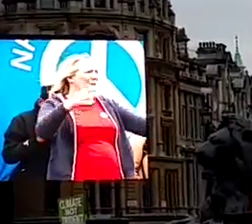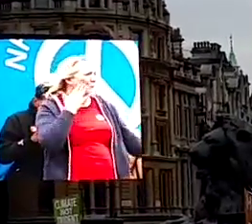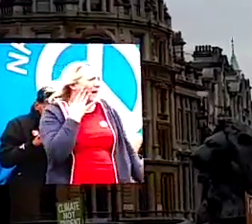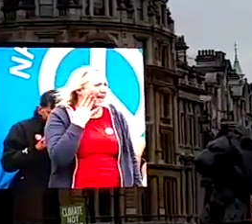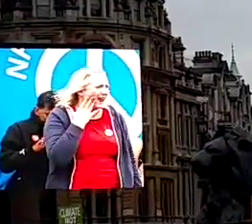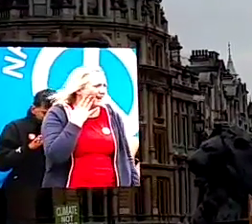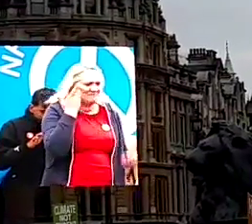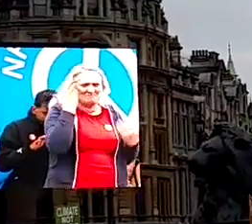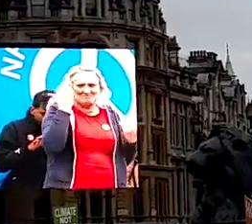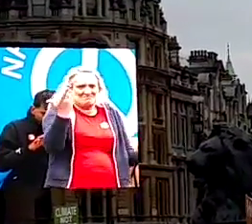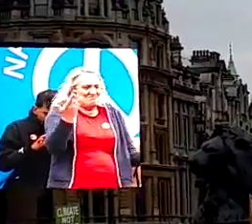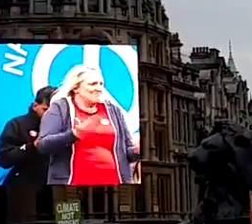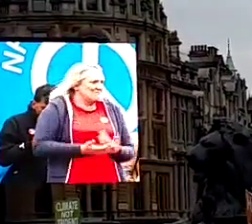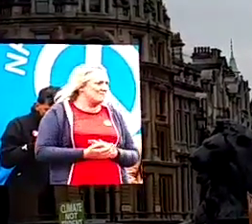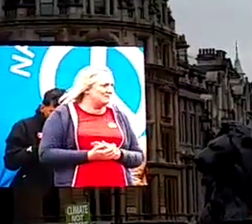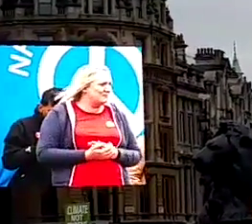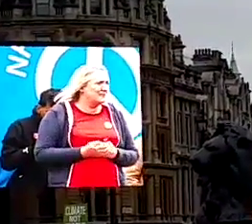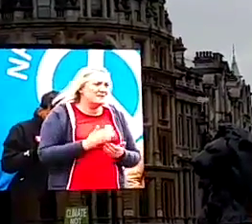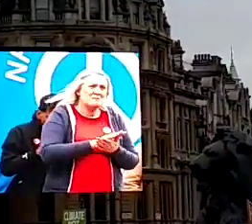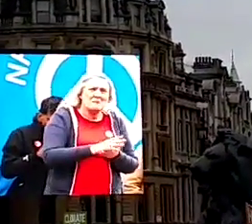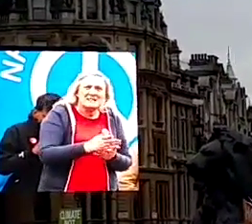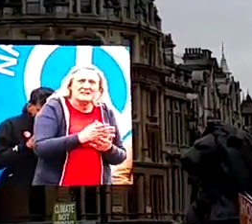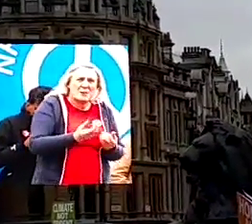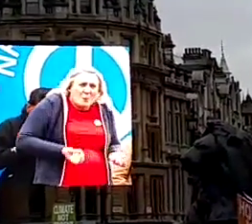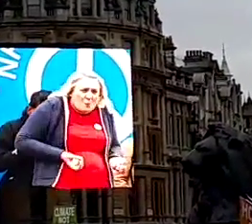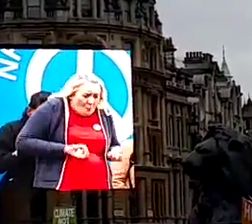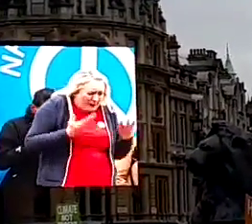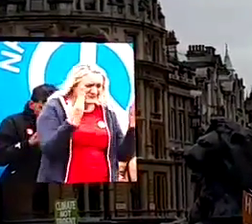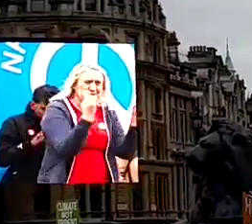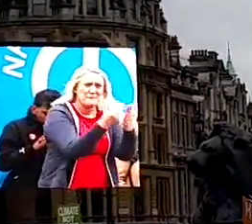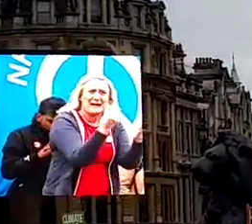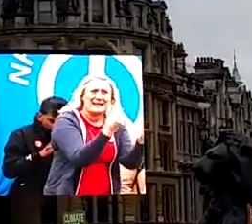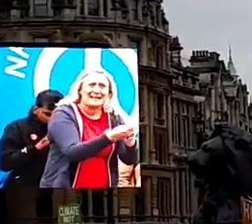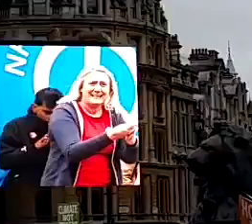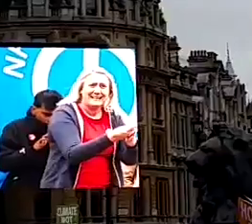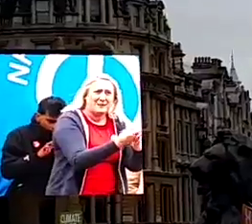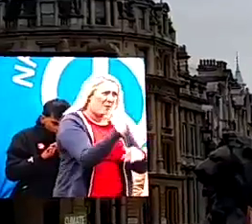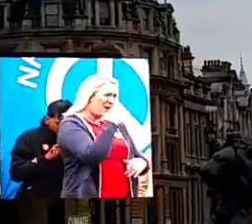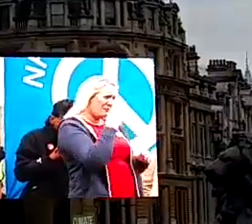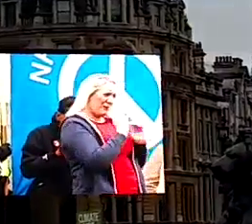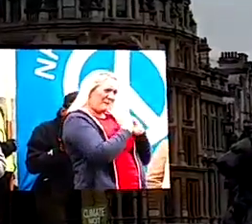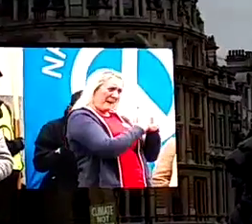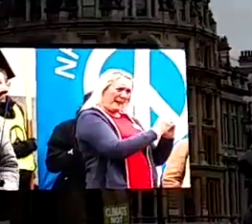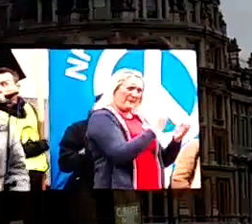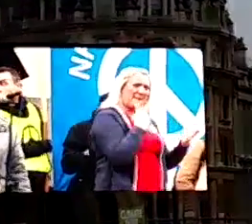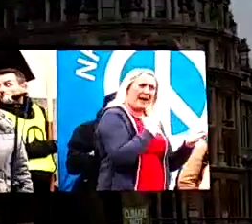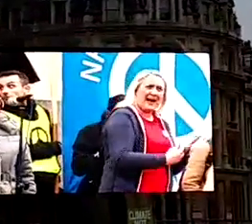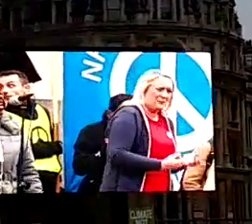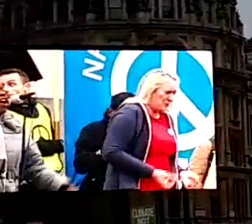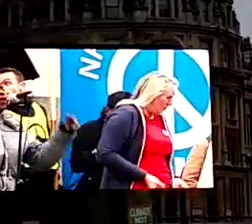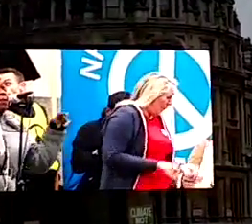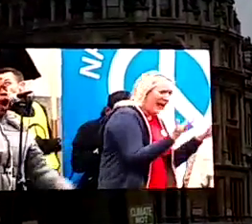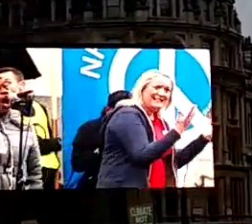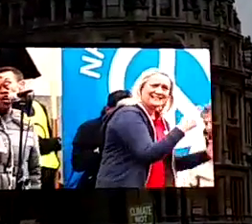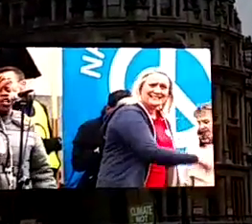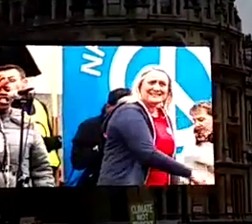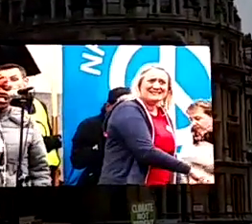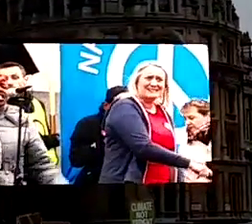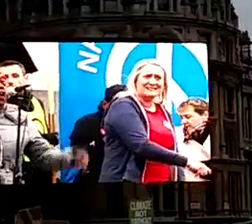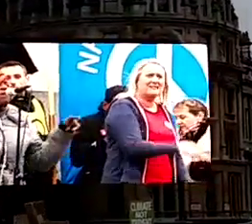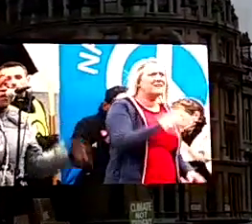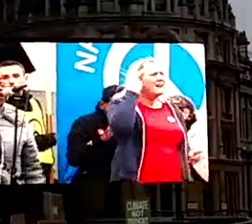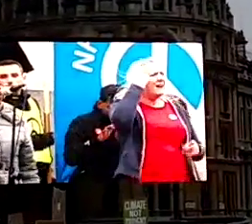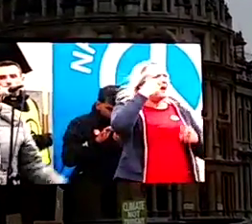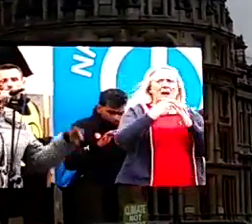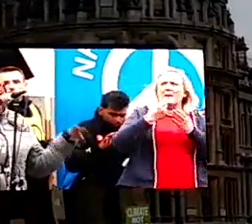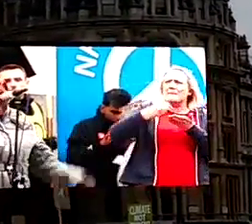criminal waste of £100 billion. What about the hundreds of millions of pounds being taken away from our